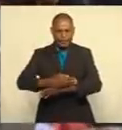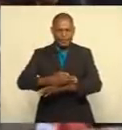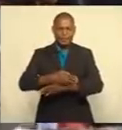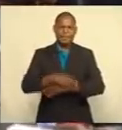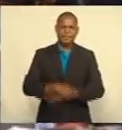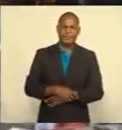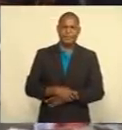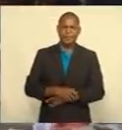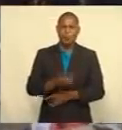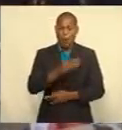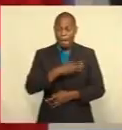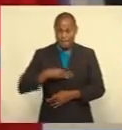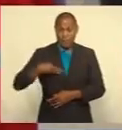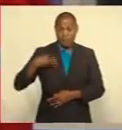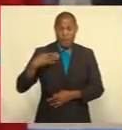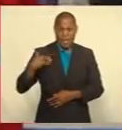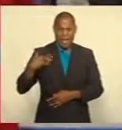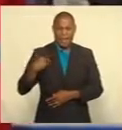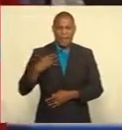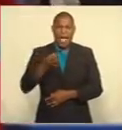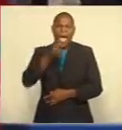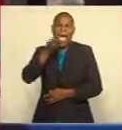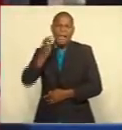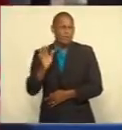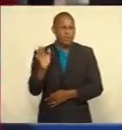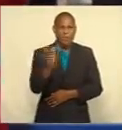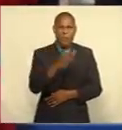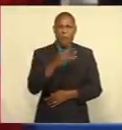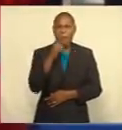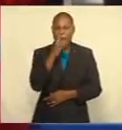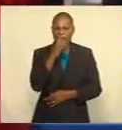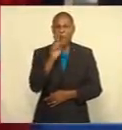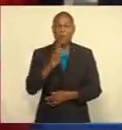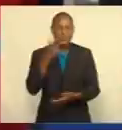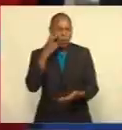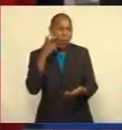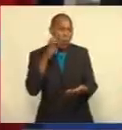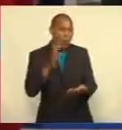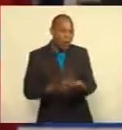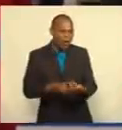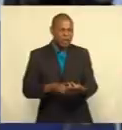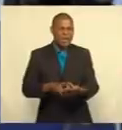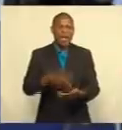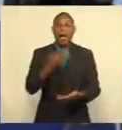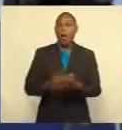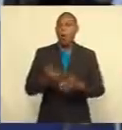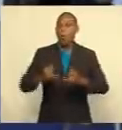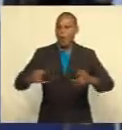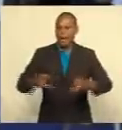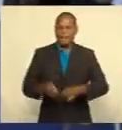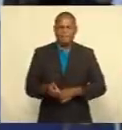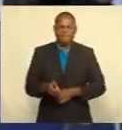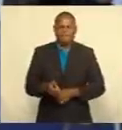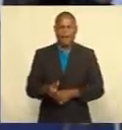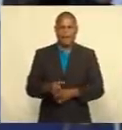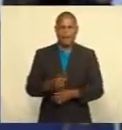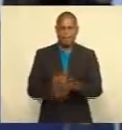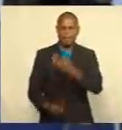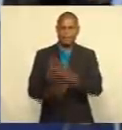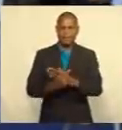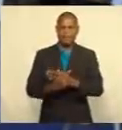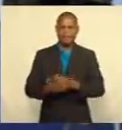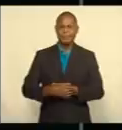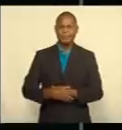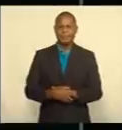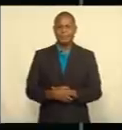The Ministry of Health is calling on all eligible Fijians to register for vaccination online at the earliest. Corey Tandulala,